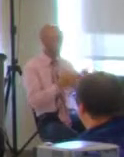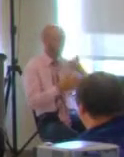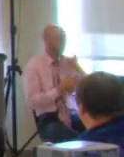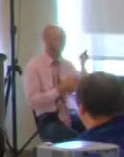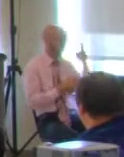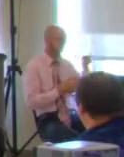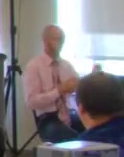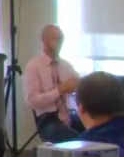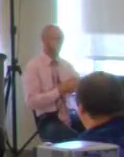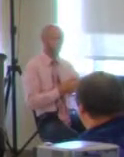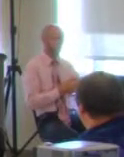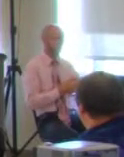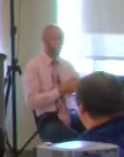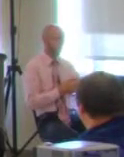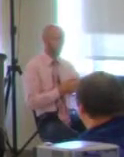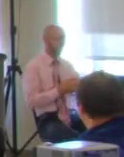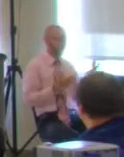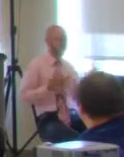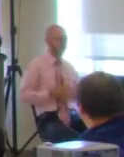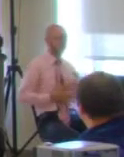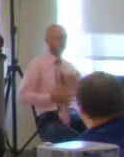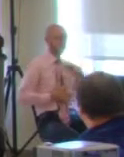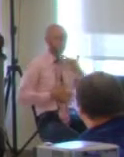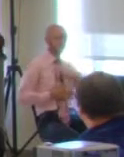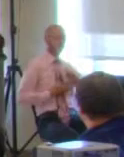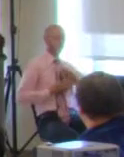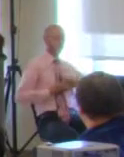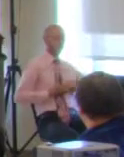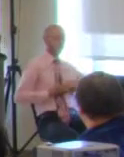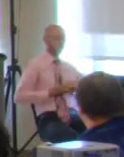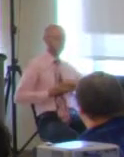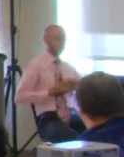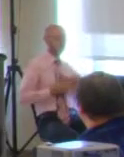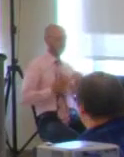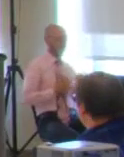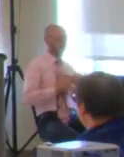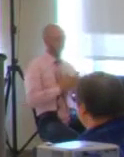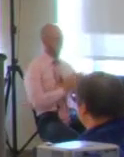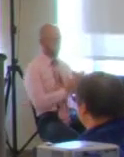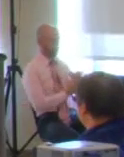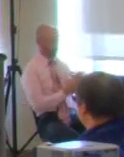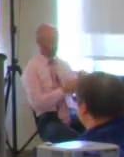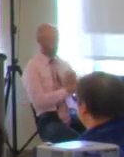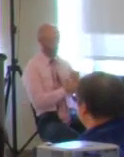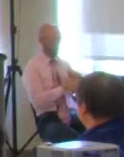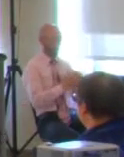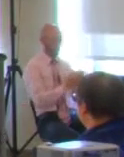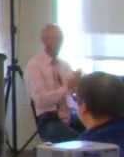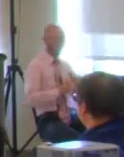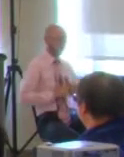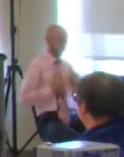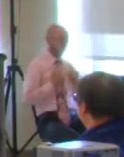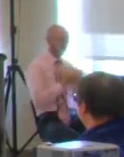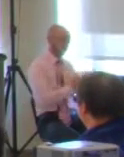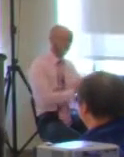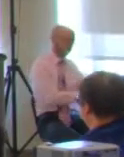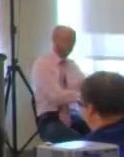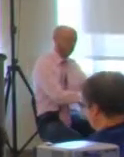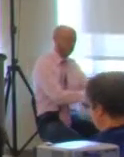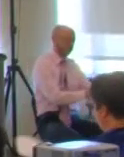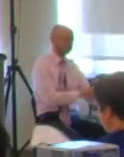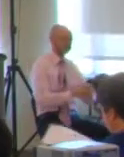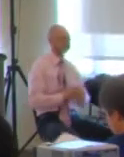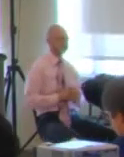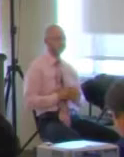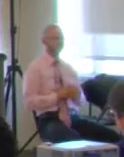of the environment that we're in. And develop a short-term plan, because all you really can develop is a short-term